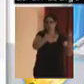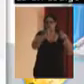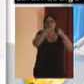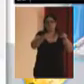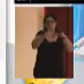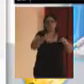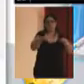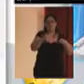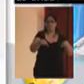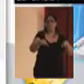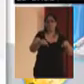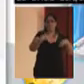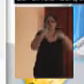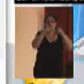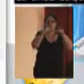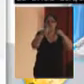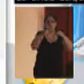used. It's labels